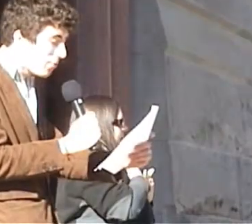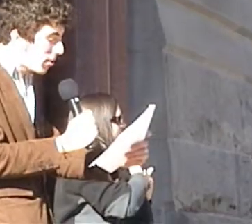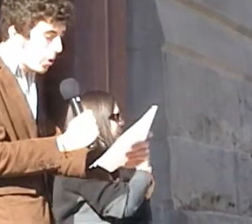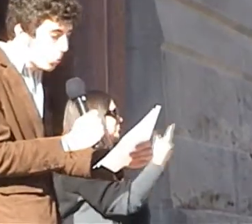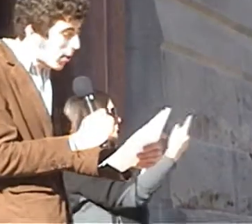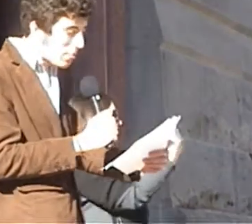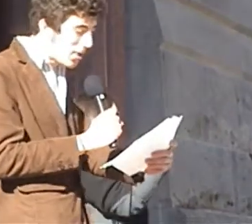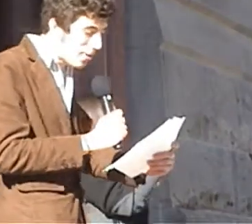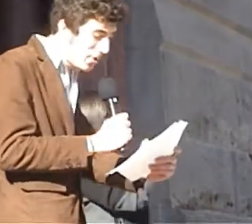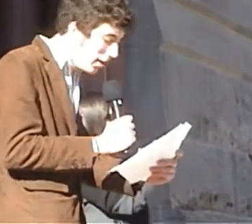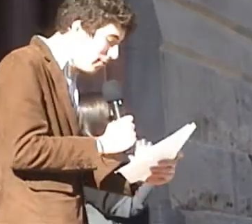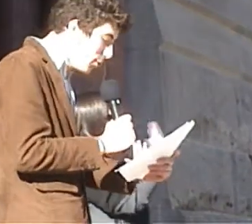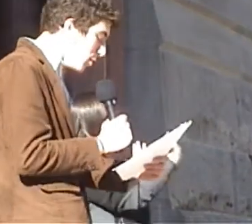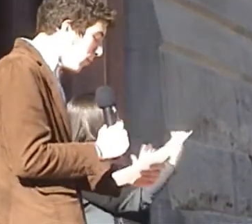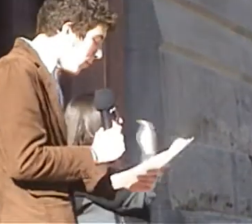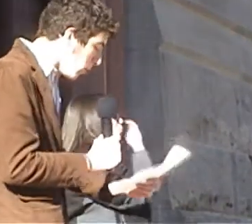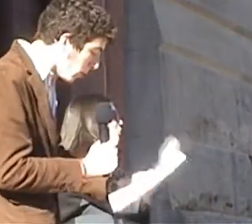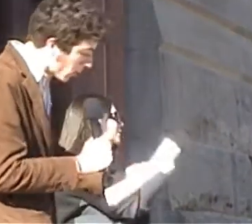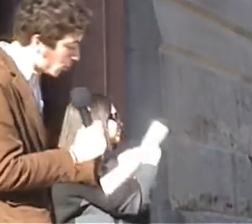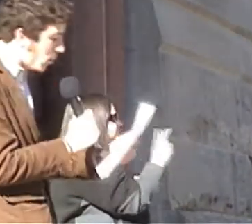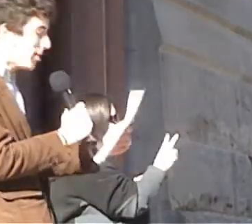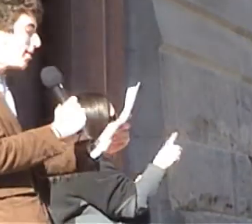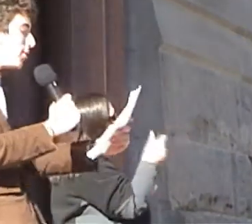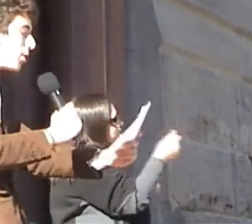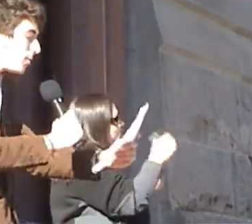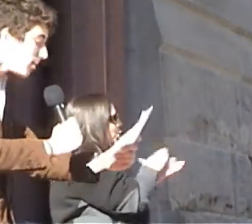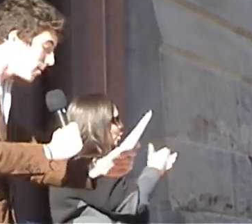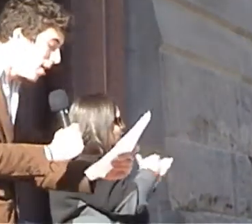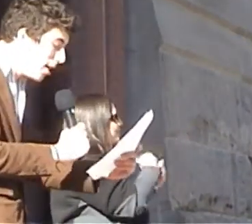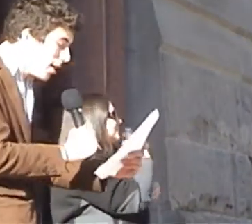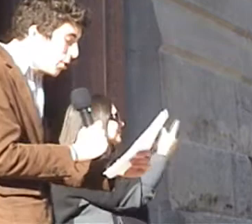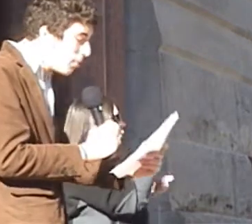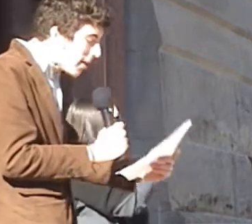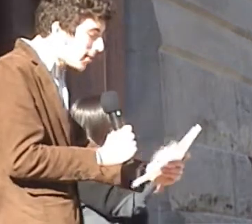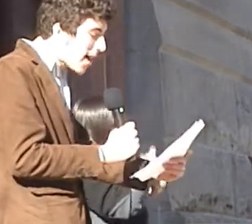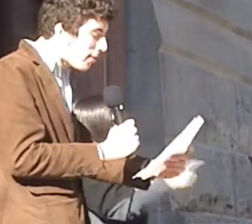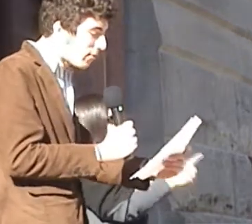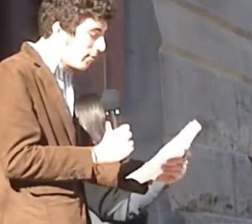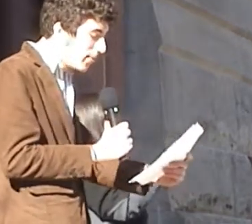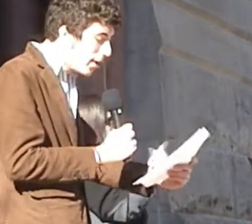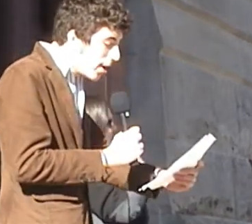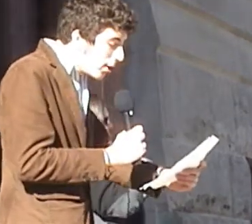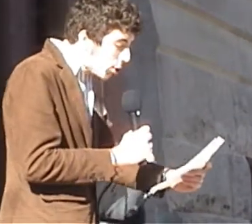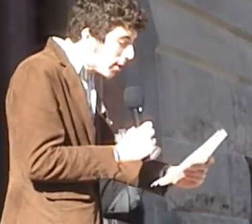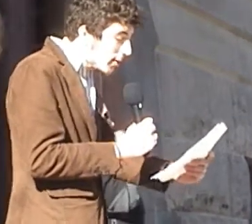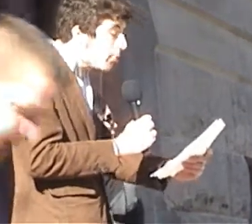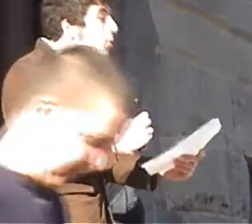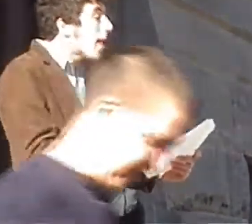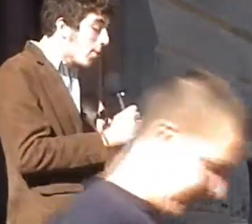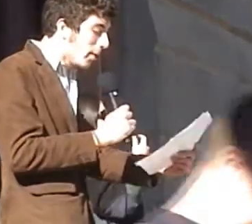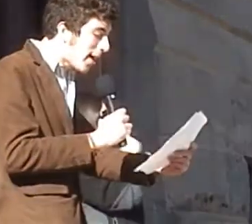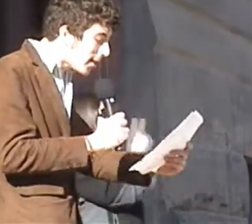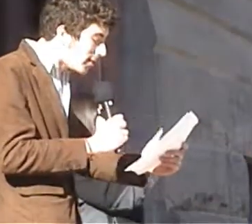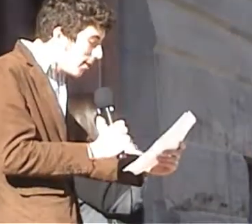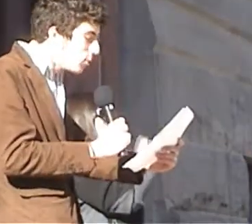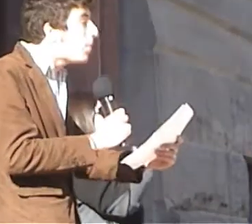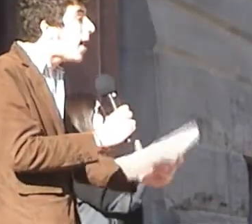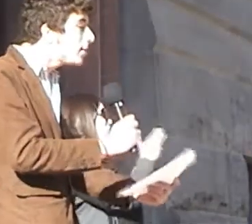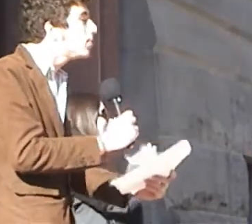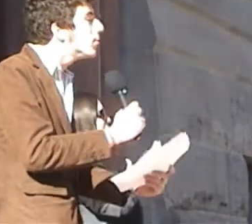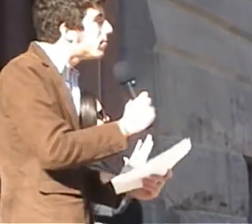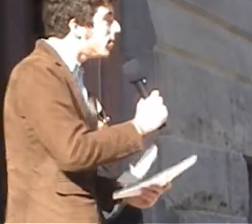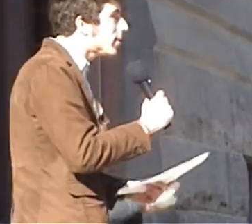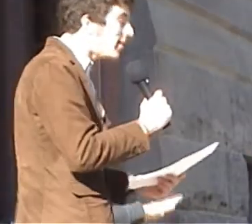every so often to watch primetime television, she would cook, she would tell us jokes, she would make us laugh, showing us that it was okay to relax, that